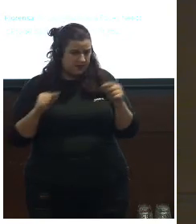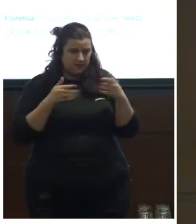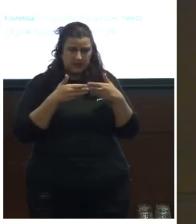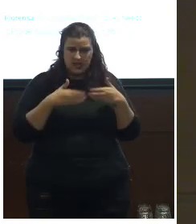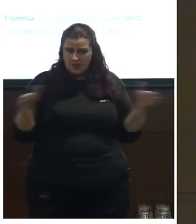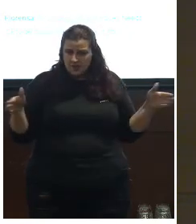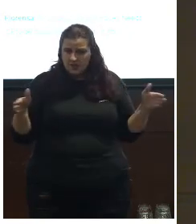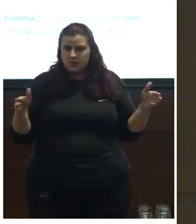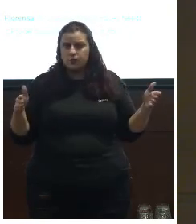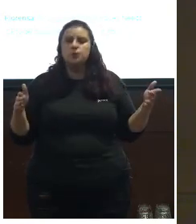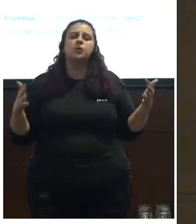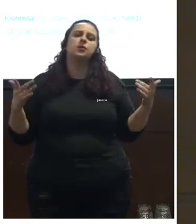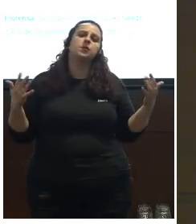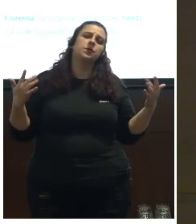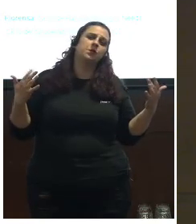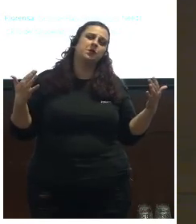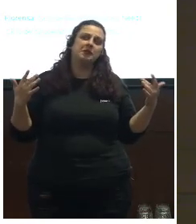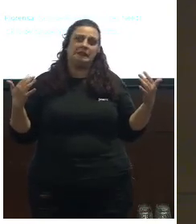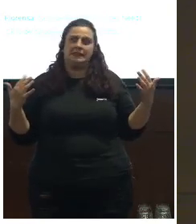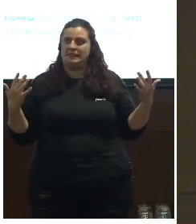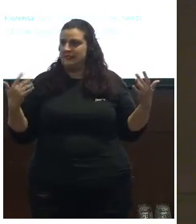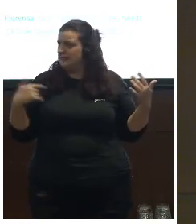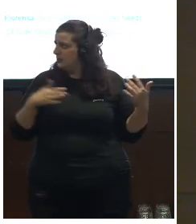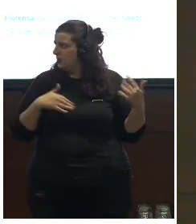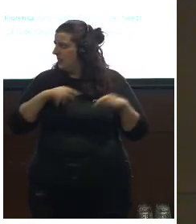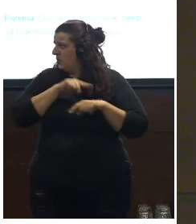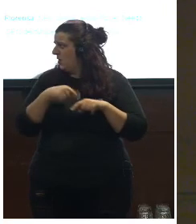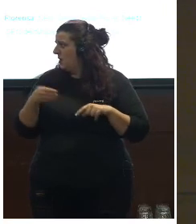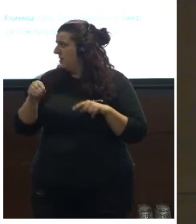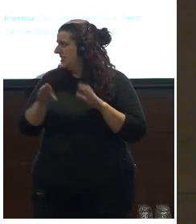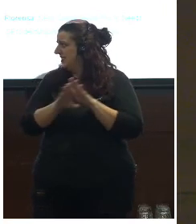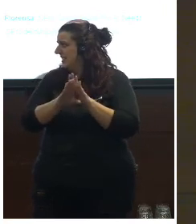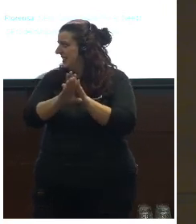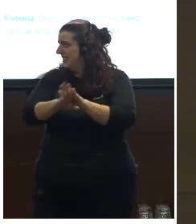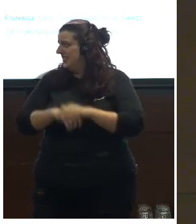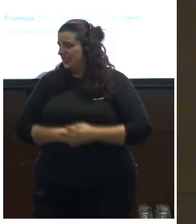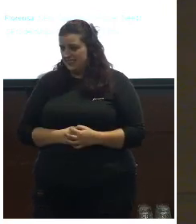can go on for an hour, Tatiana, but we will quit because really,